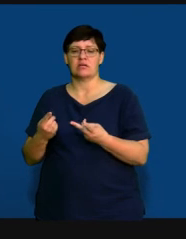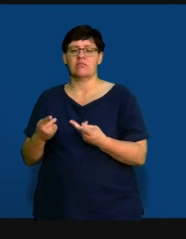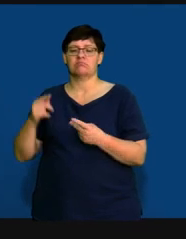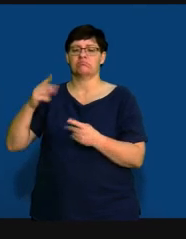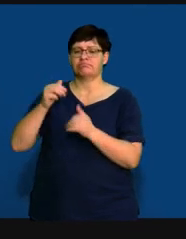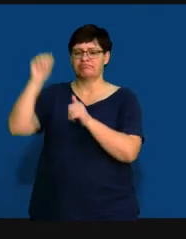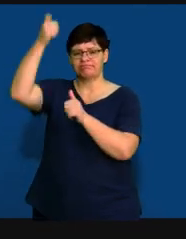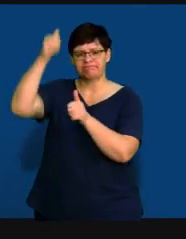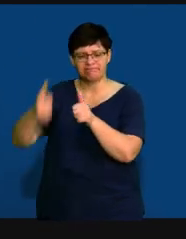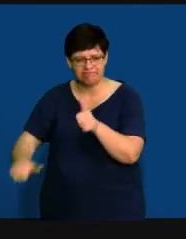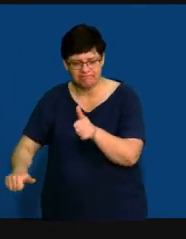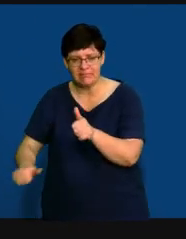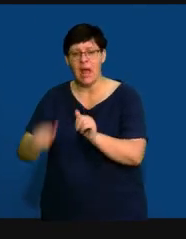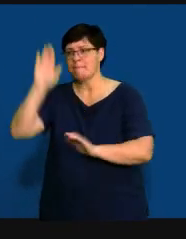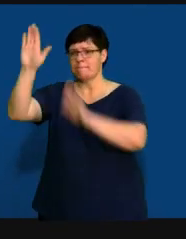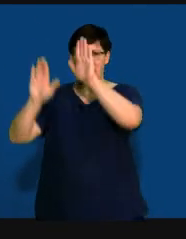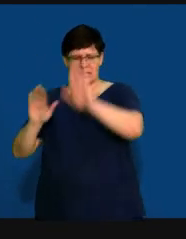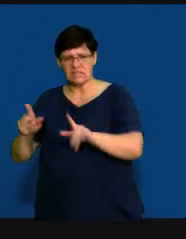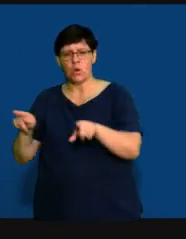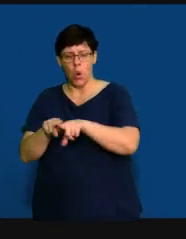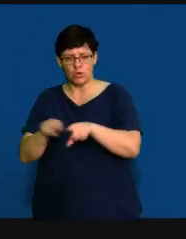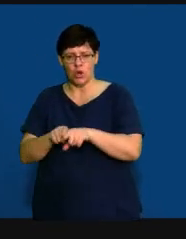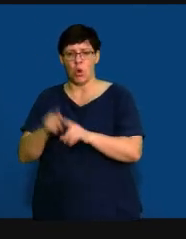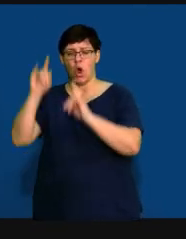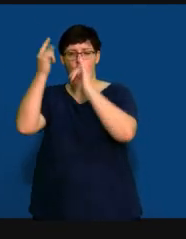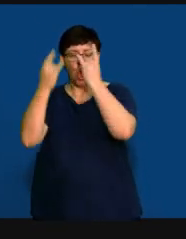urban structures and patterns, as well as urban settlements issues. And if you've